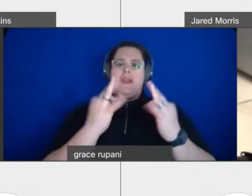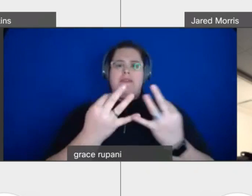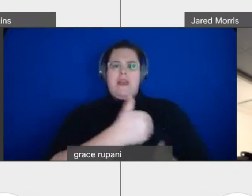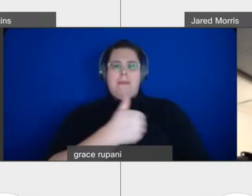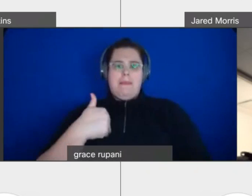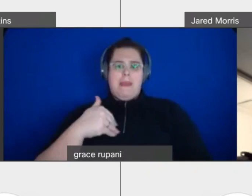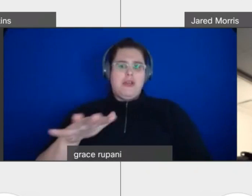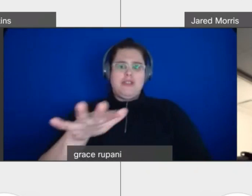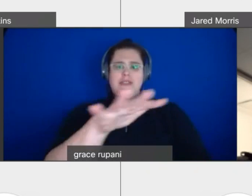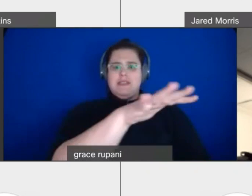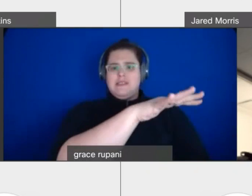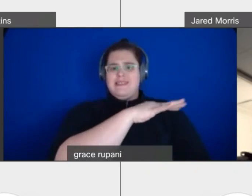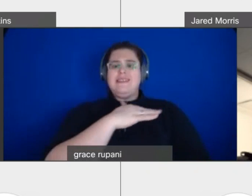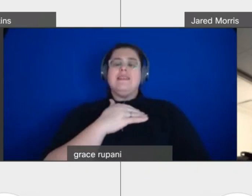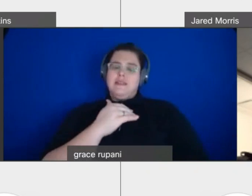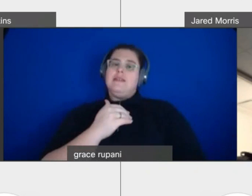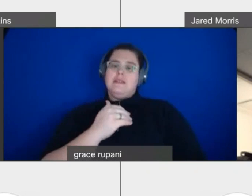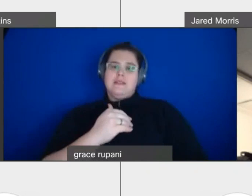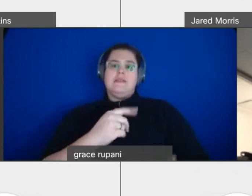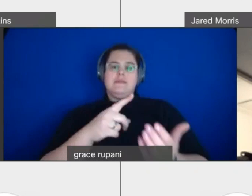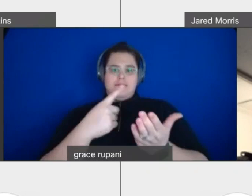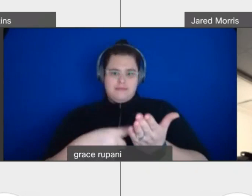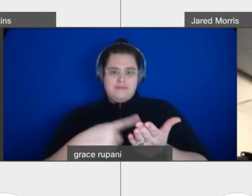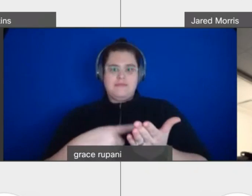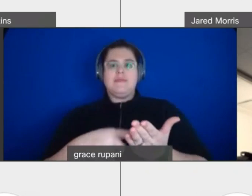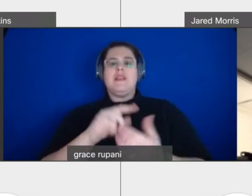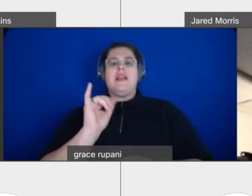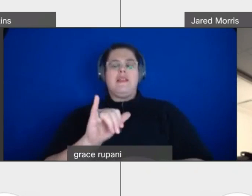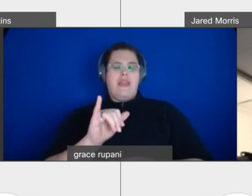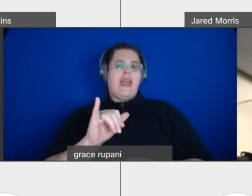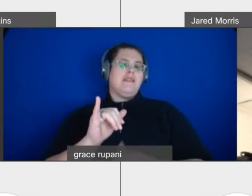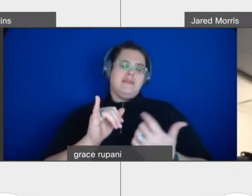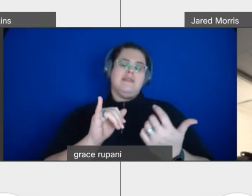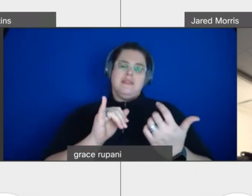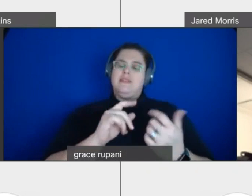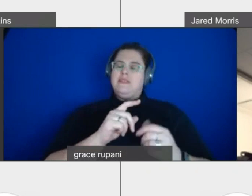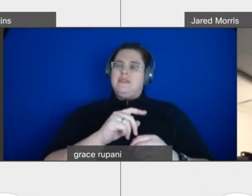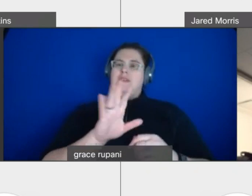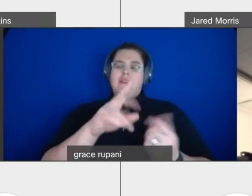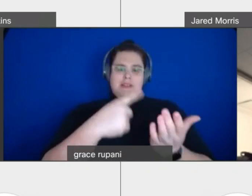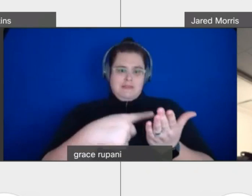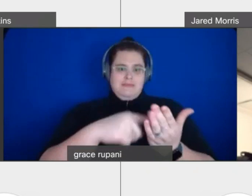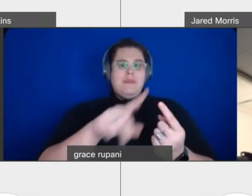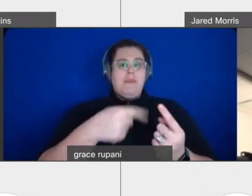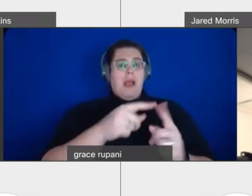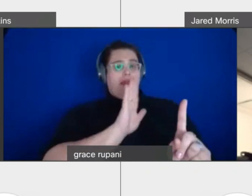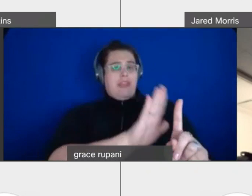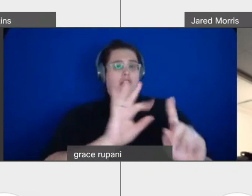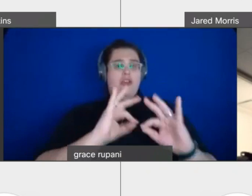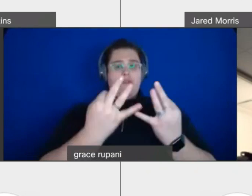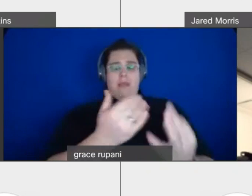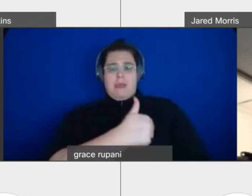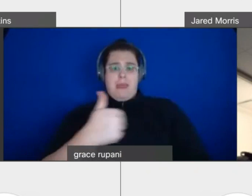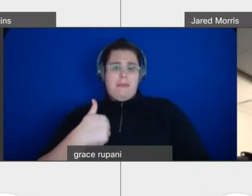you know, the disruption to the routine for their family member who we support, you know, they're doing a tremendous job in making sure that they keep